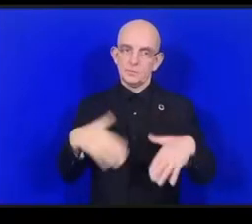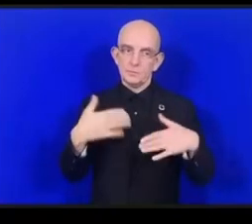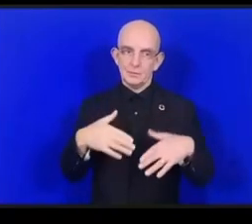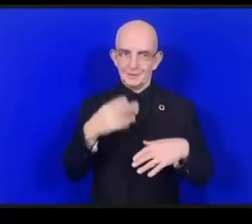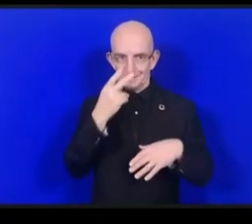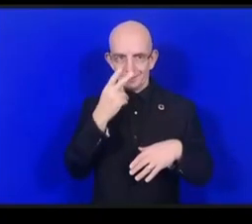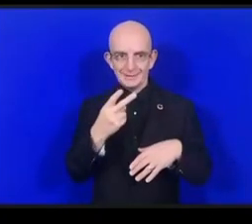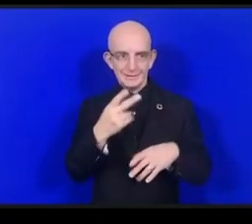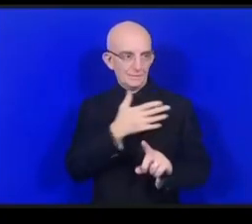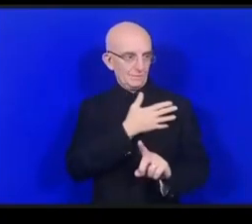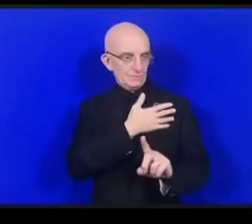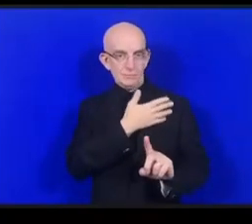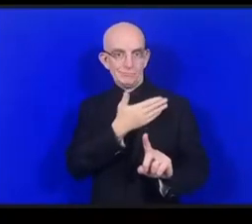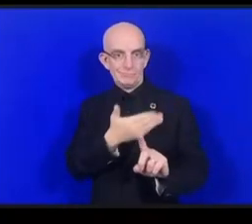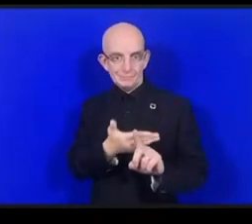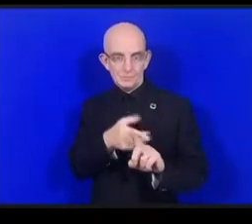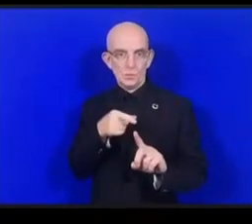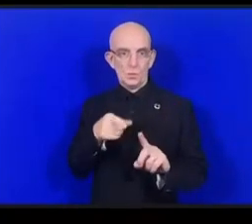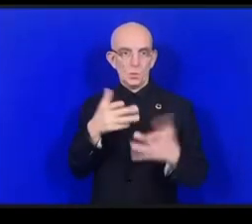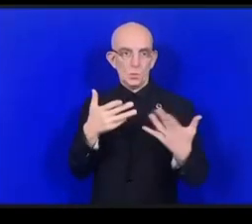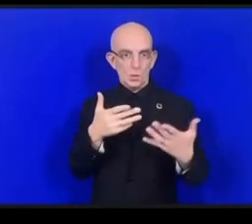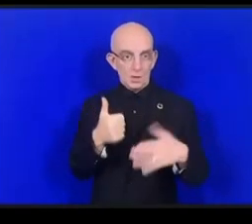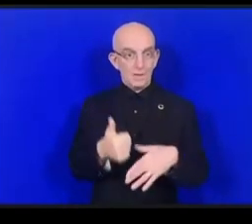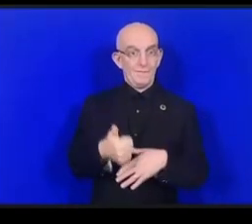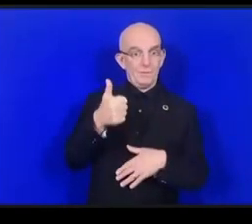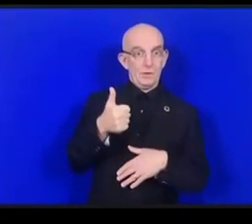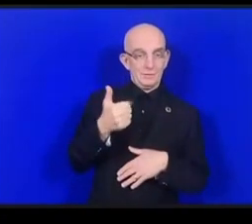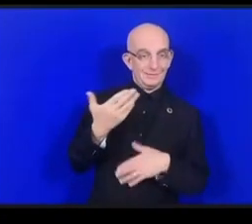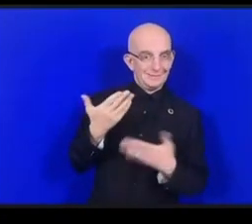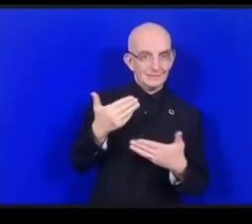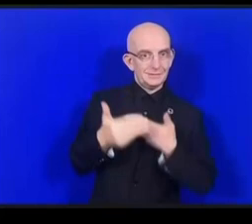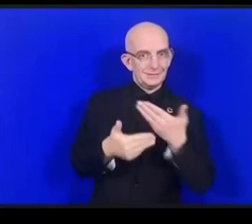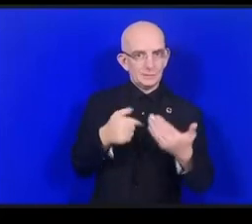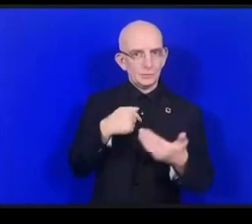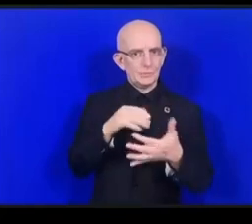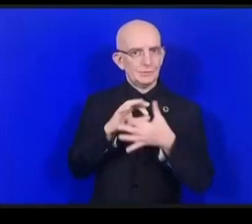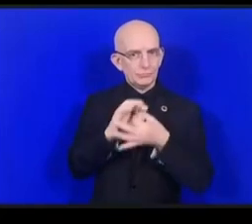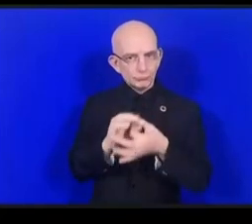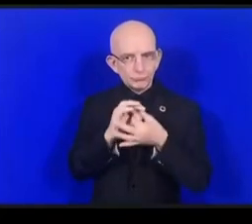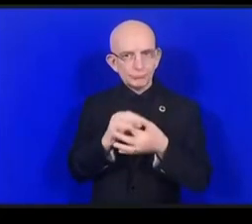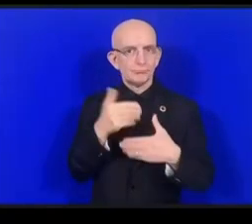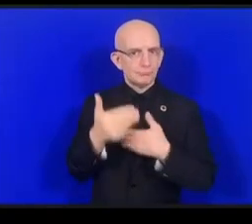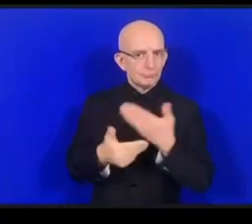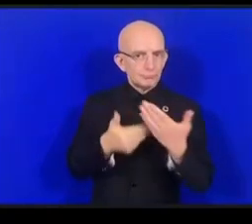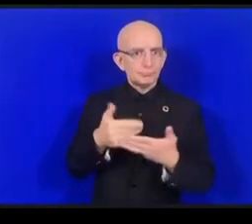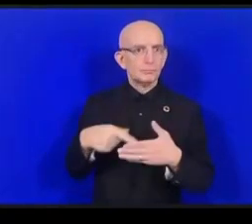been using the internet in our daily life, and even